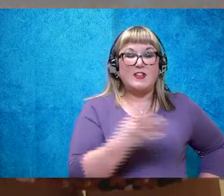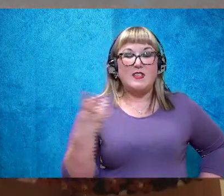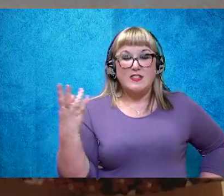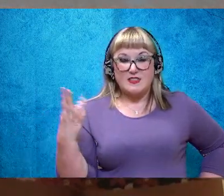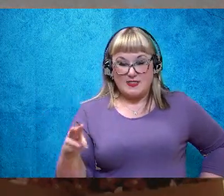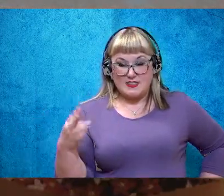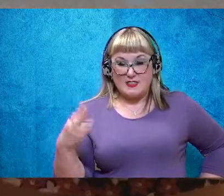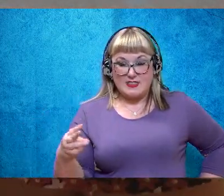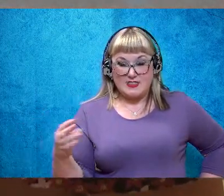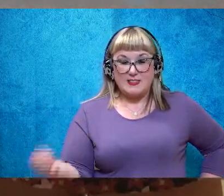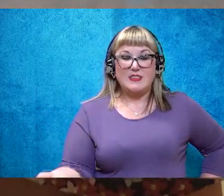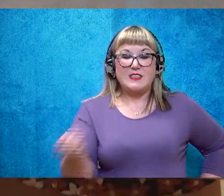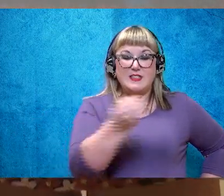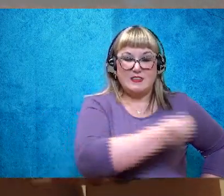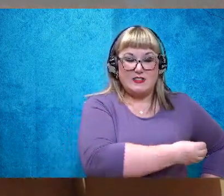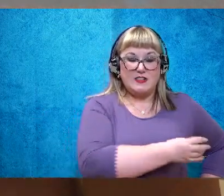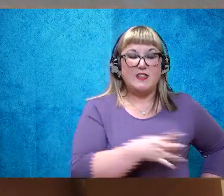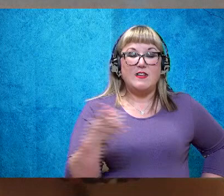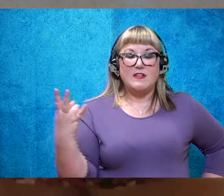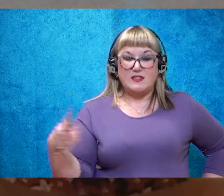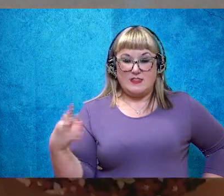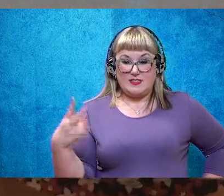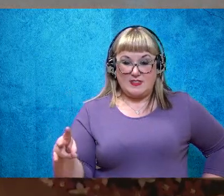15, 16,